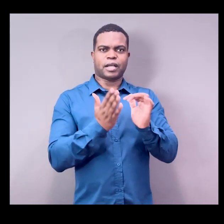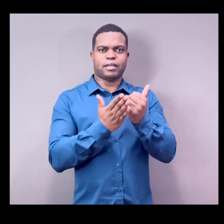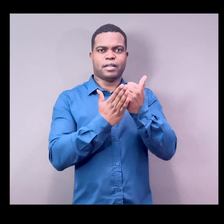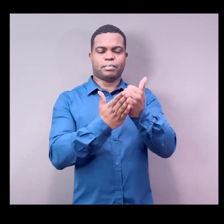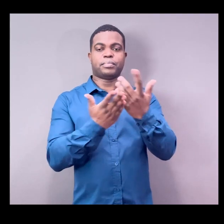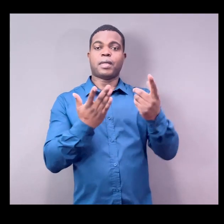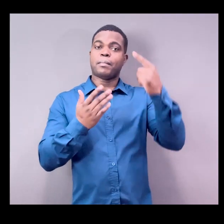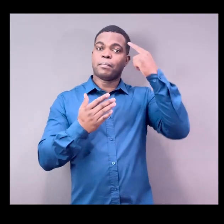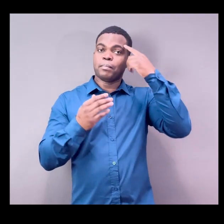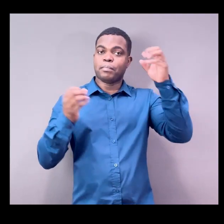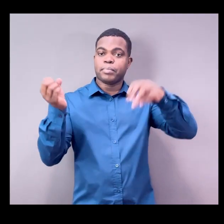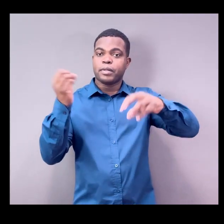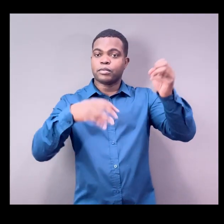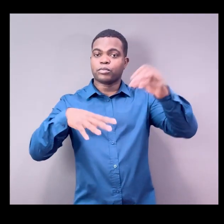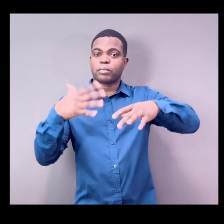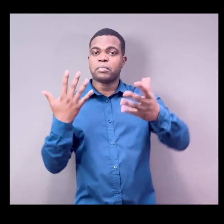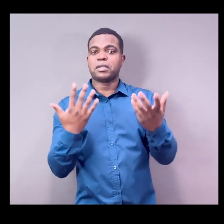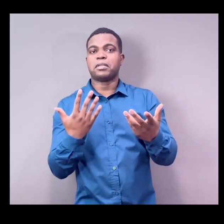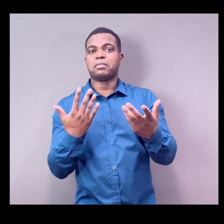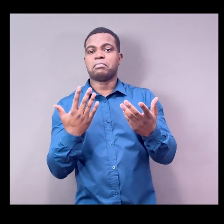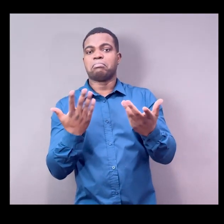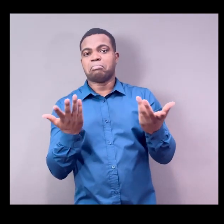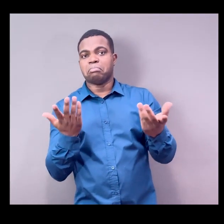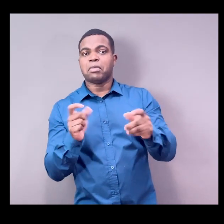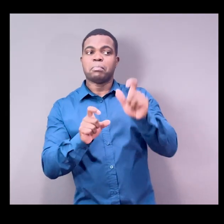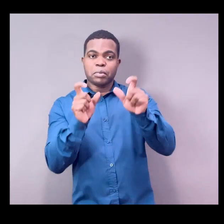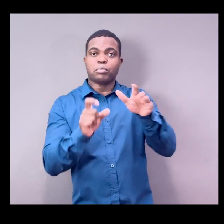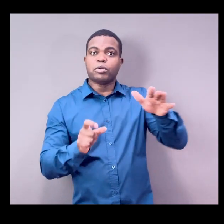there. You can never